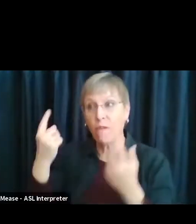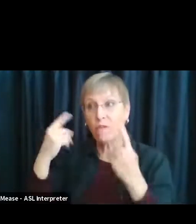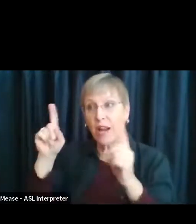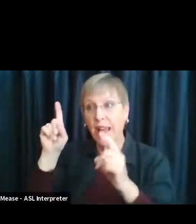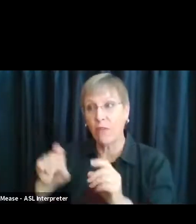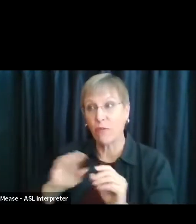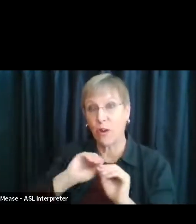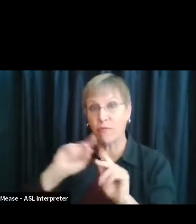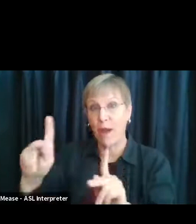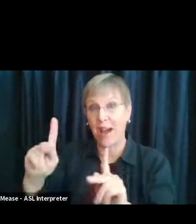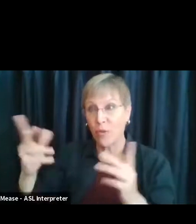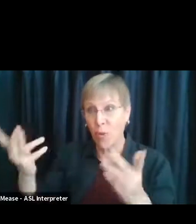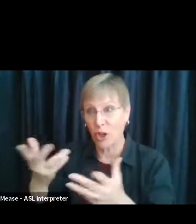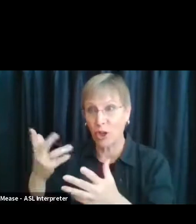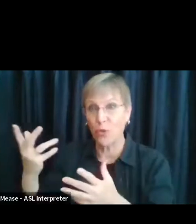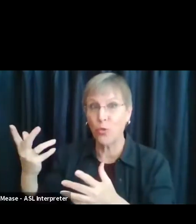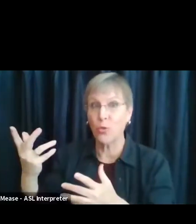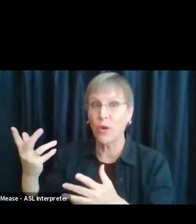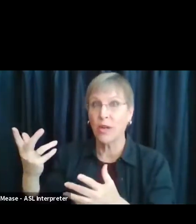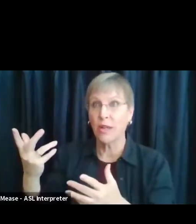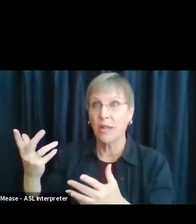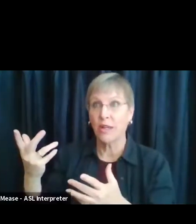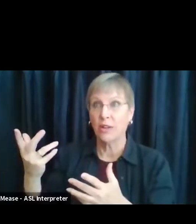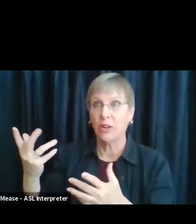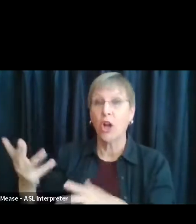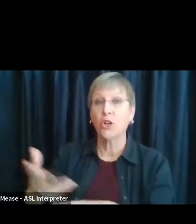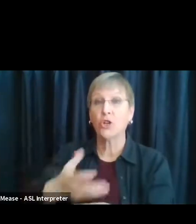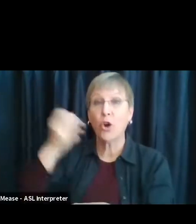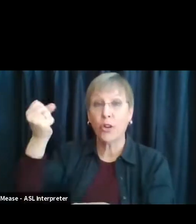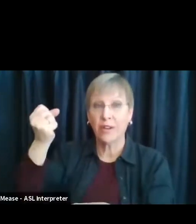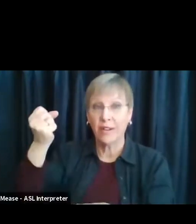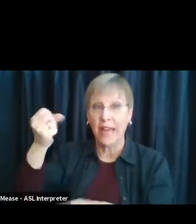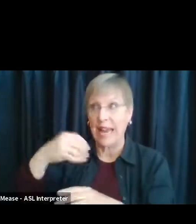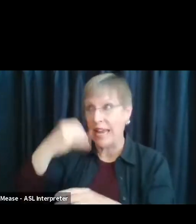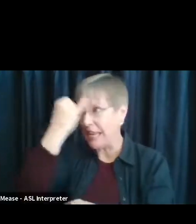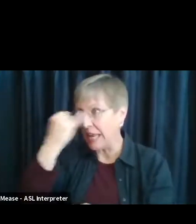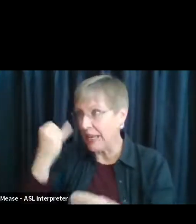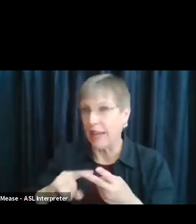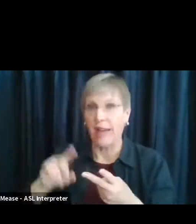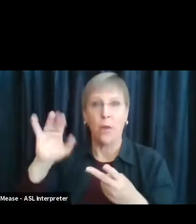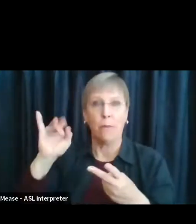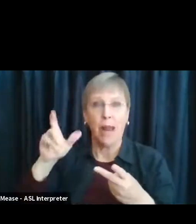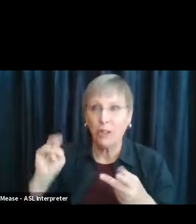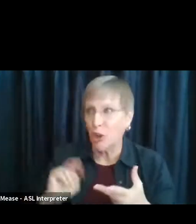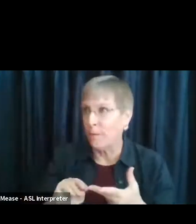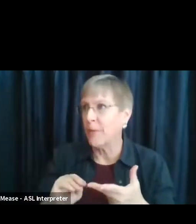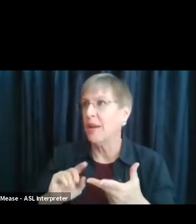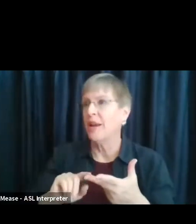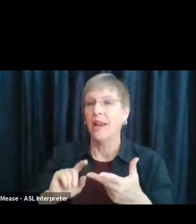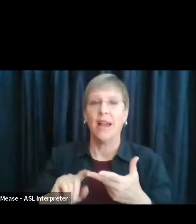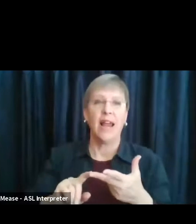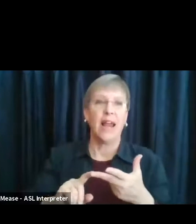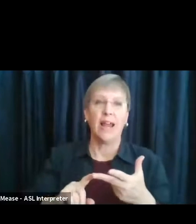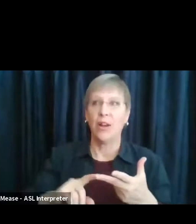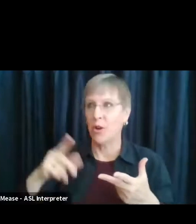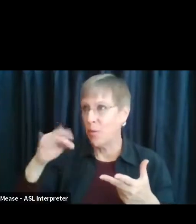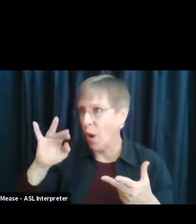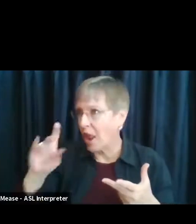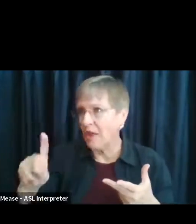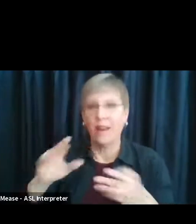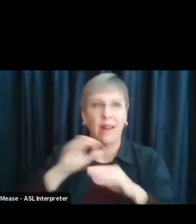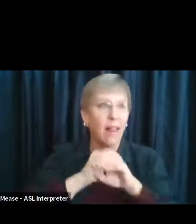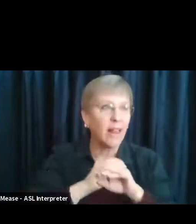to give back what you took in Italy, in Belgium, in Holland, in England.